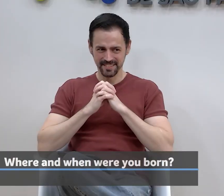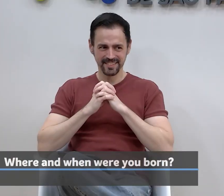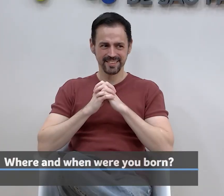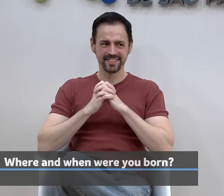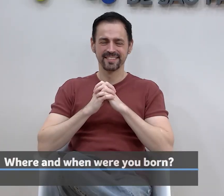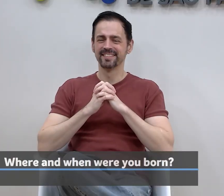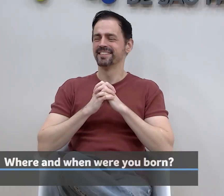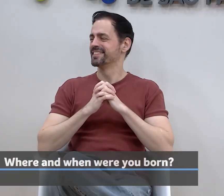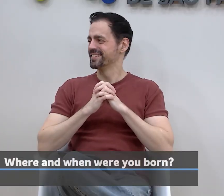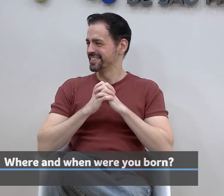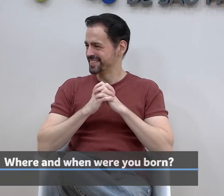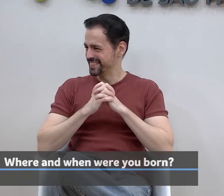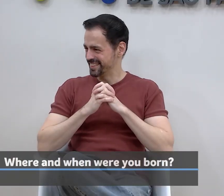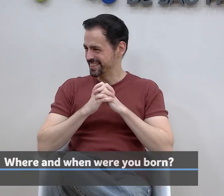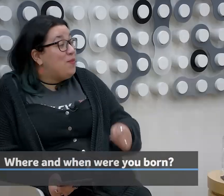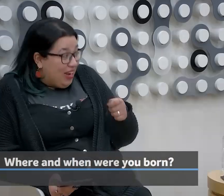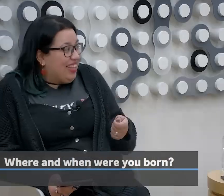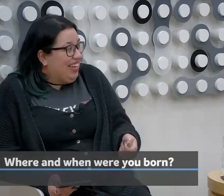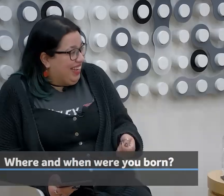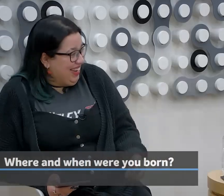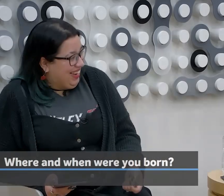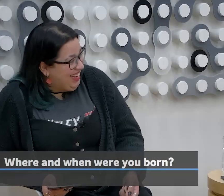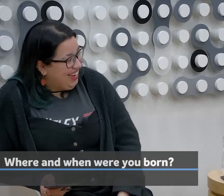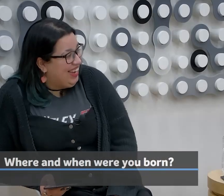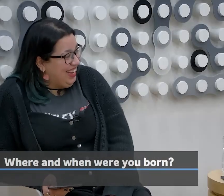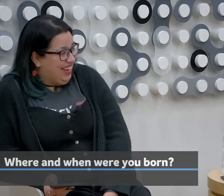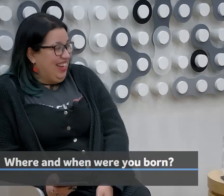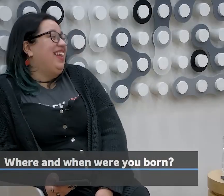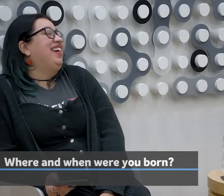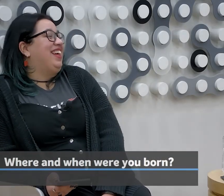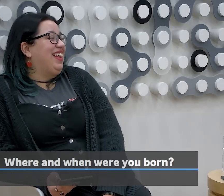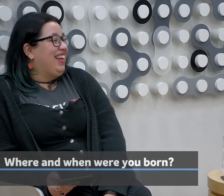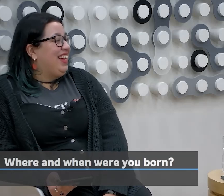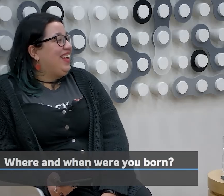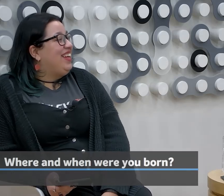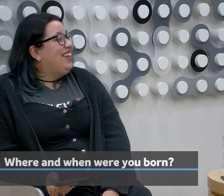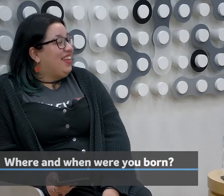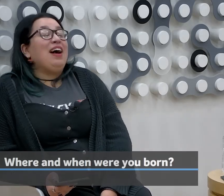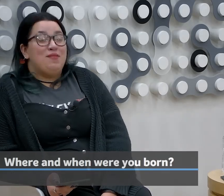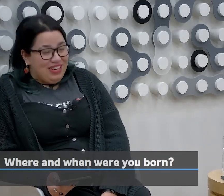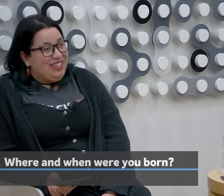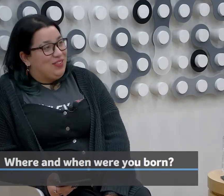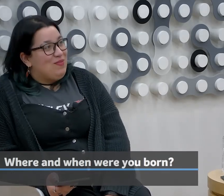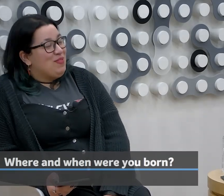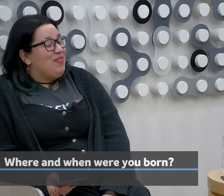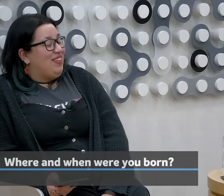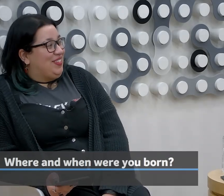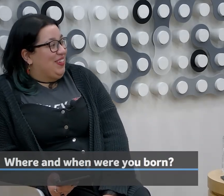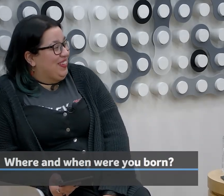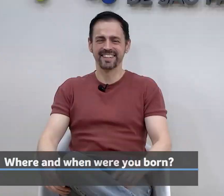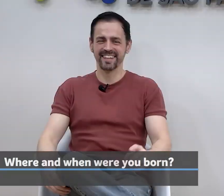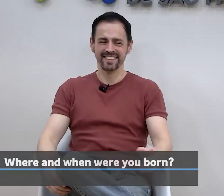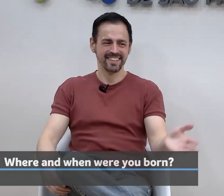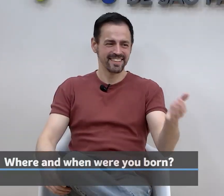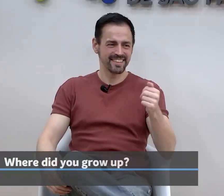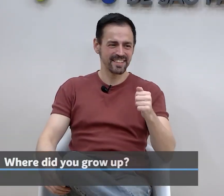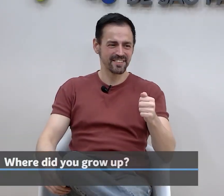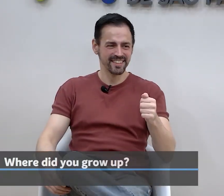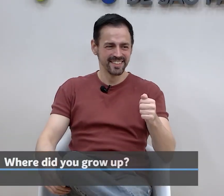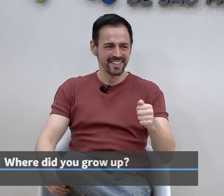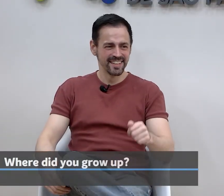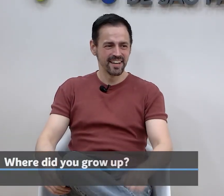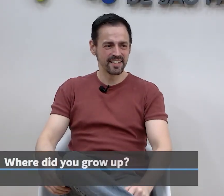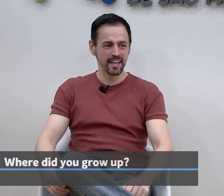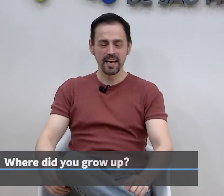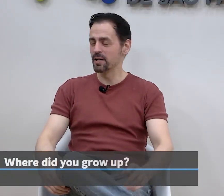good. And the hospital was named São Paulo. So I'm really... Okay, you're really from São Paulo. I'm really from São Paulo. Okay,